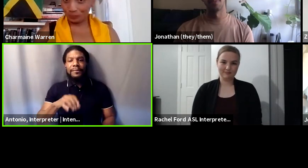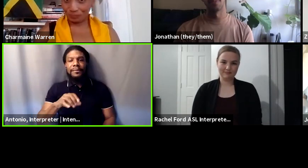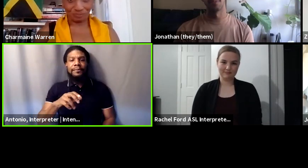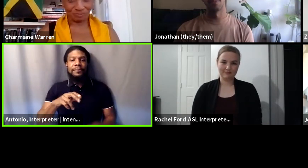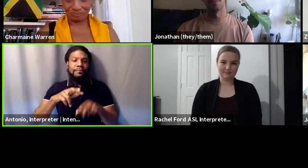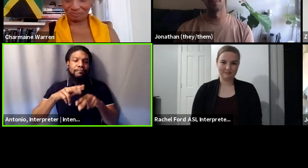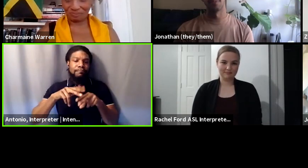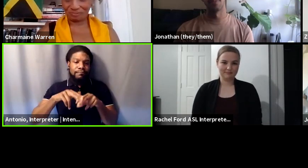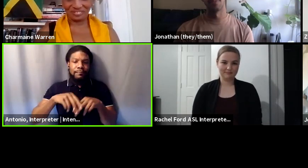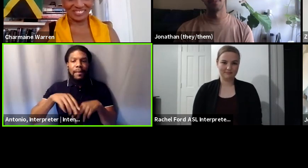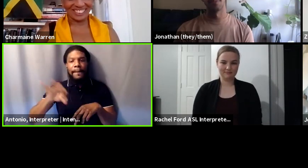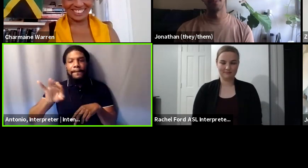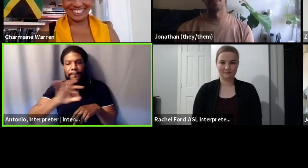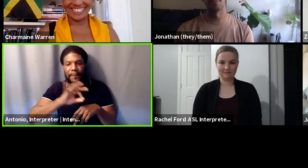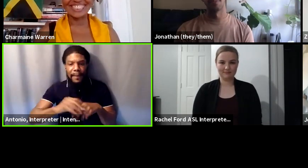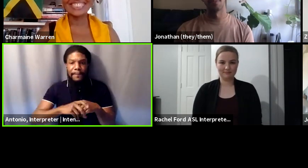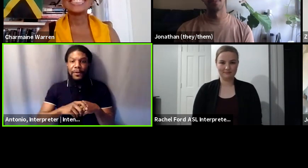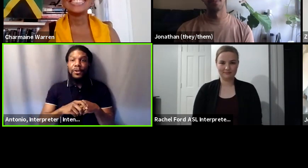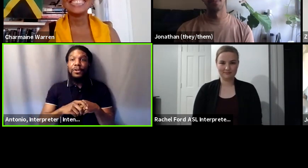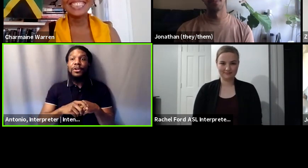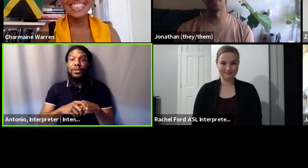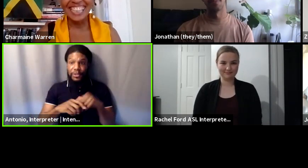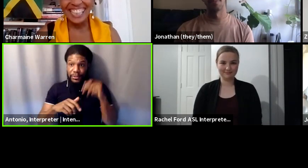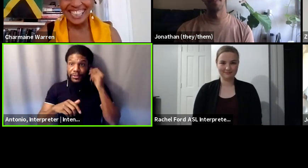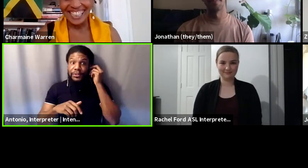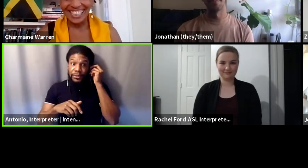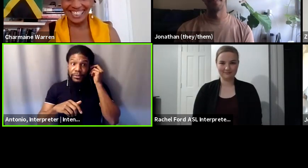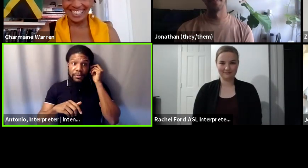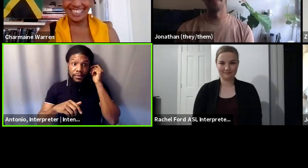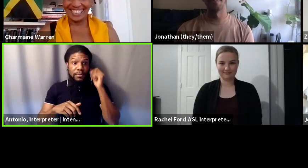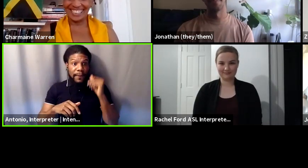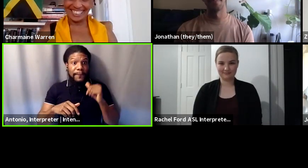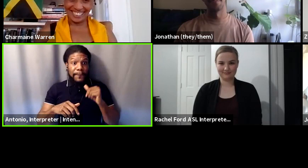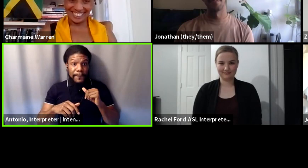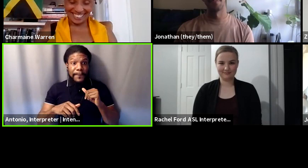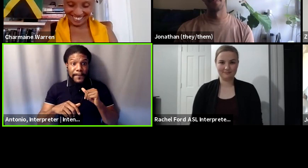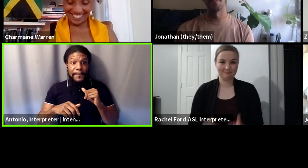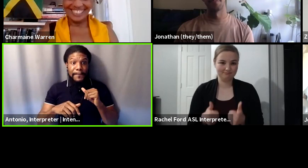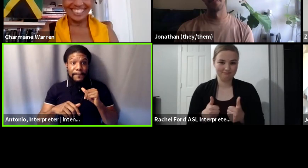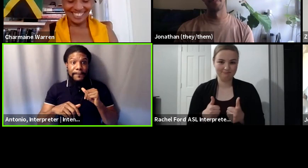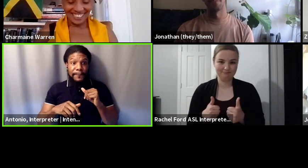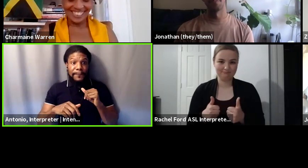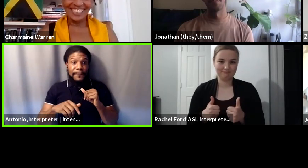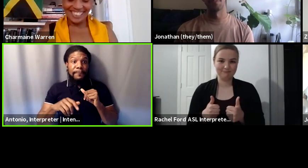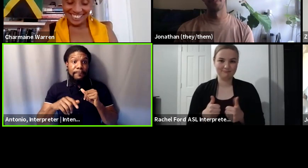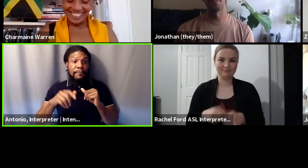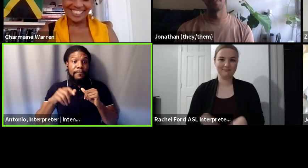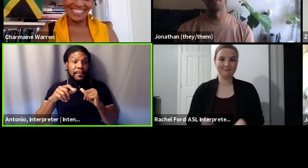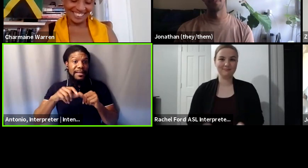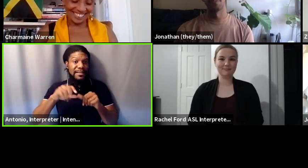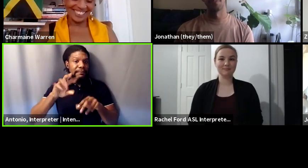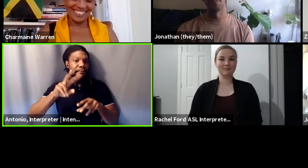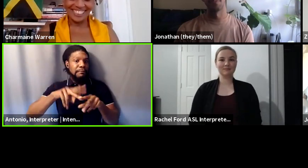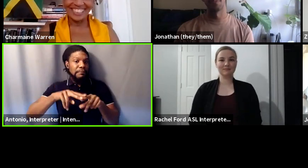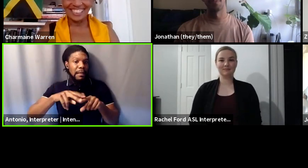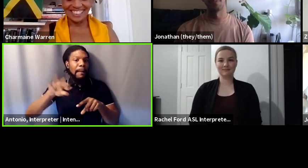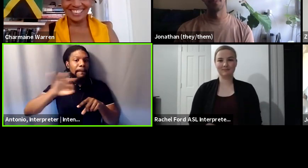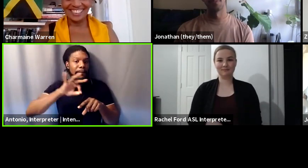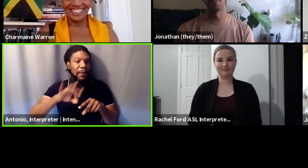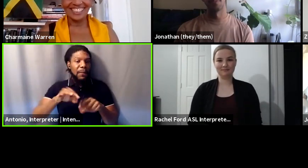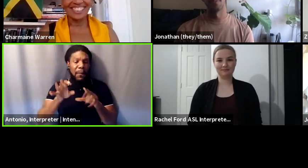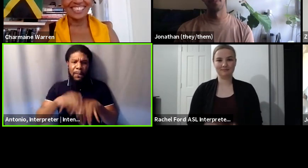No. Everybody needs to know that if you don't know that already. So I had to cook me some rice and peas